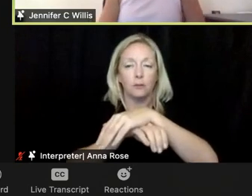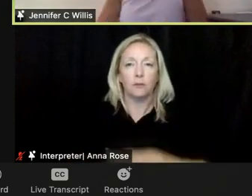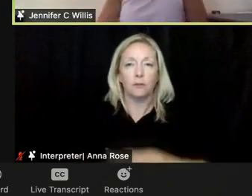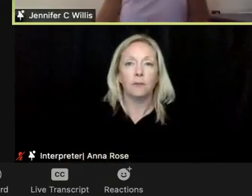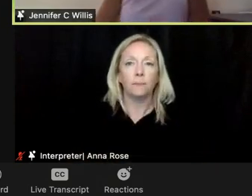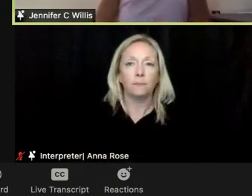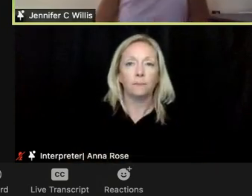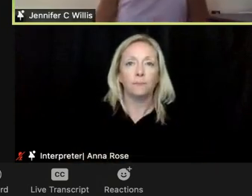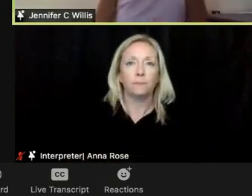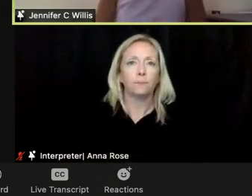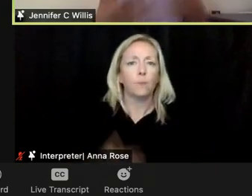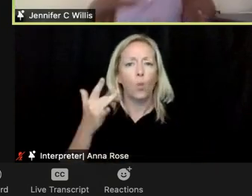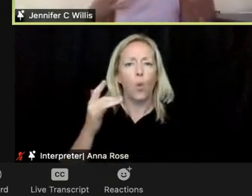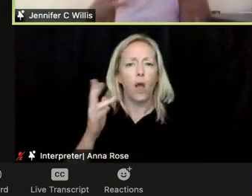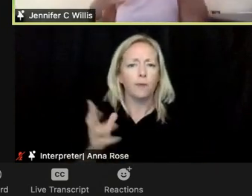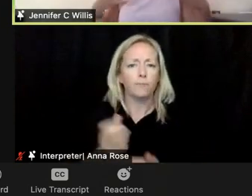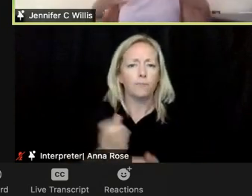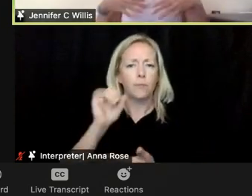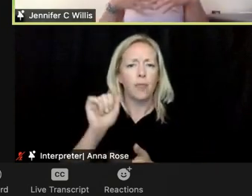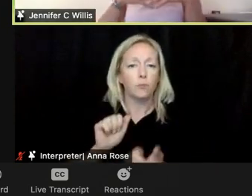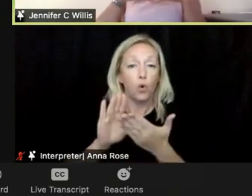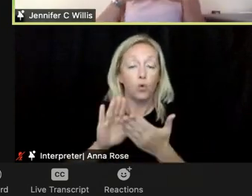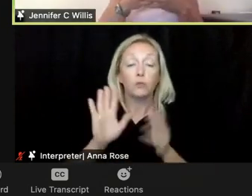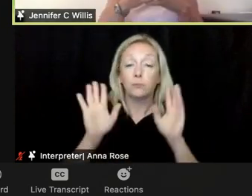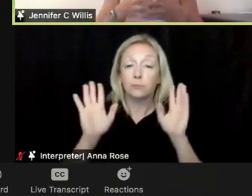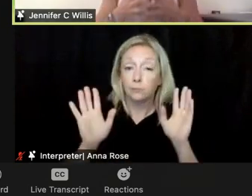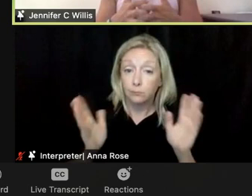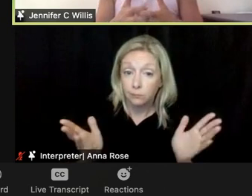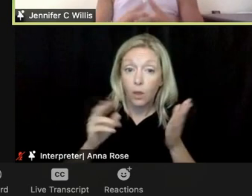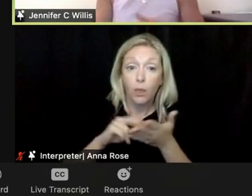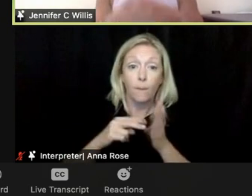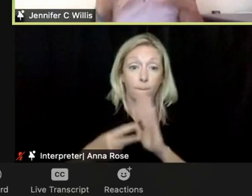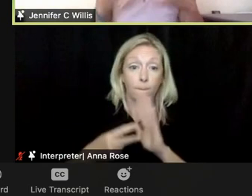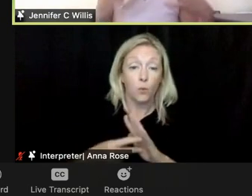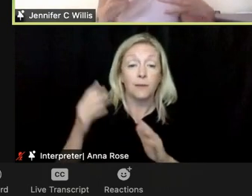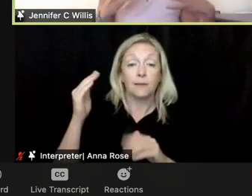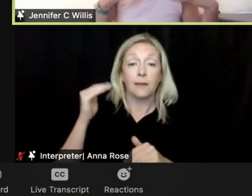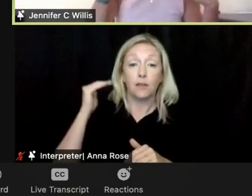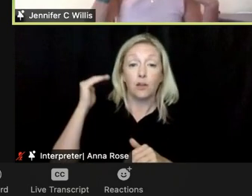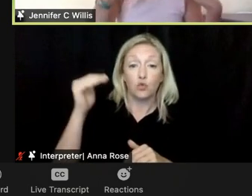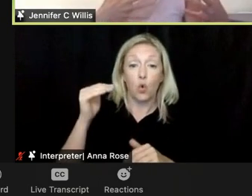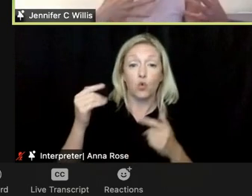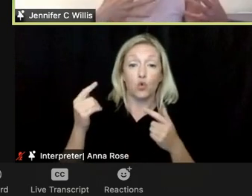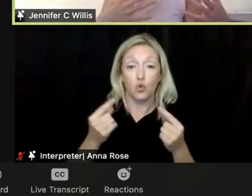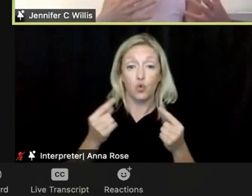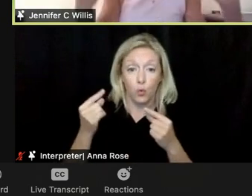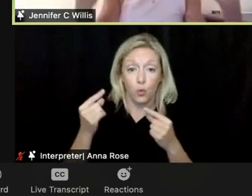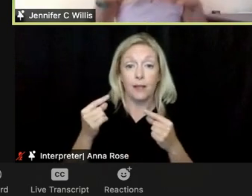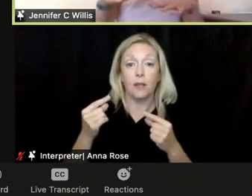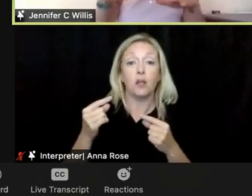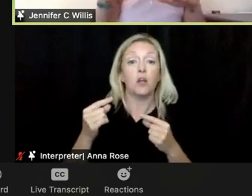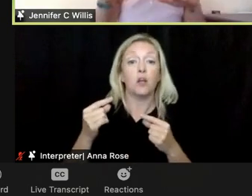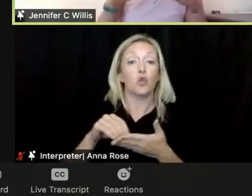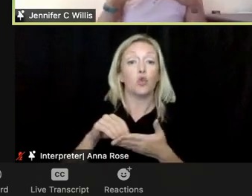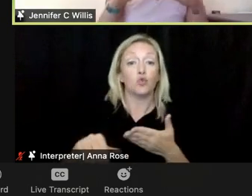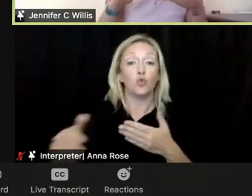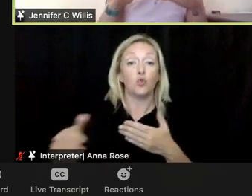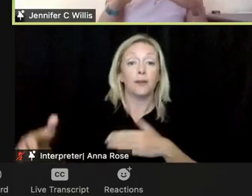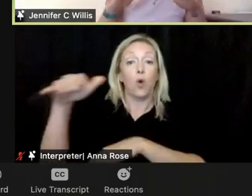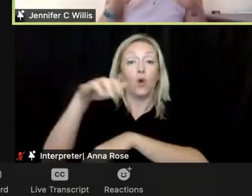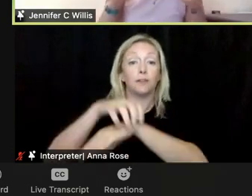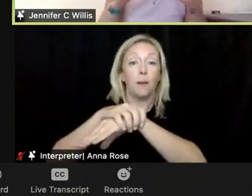And so why do we use hand under hand? The purpose of it is the adult is doing something and the student is observing them by having their